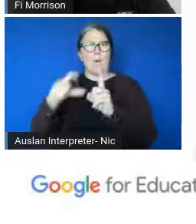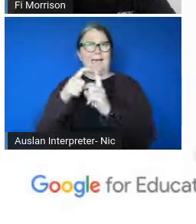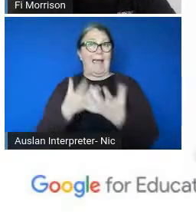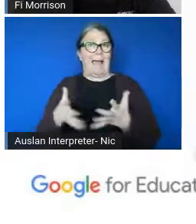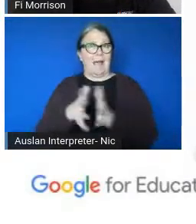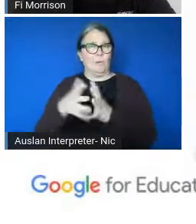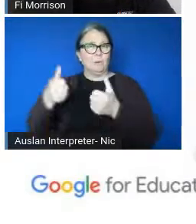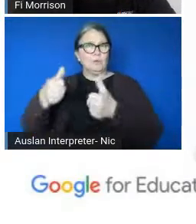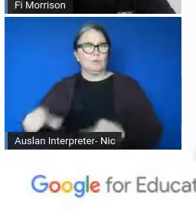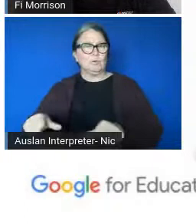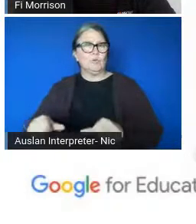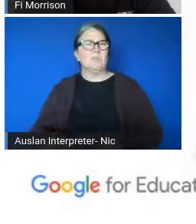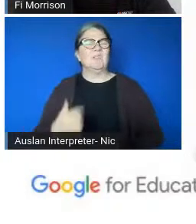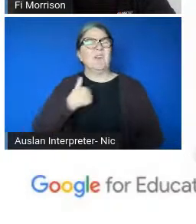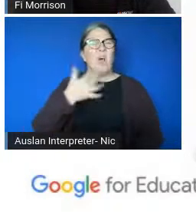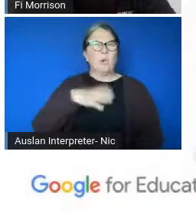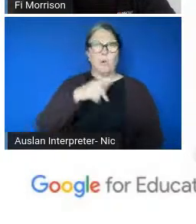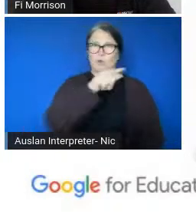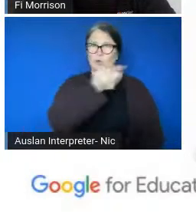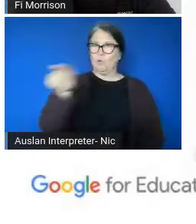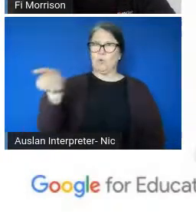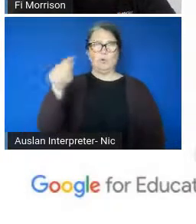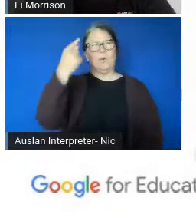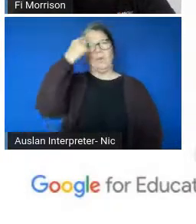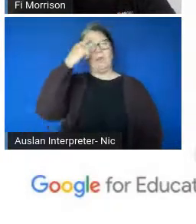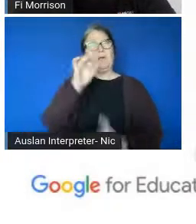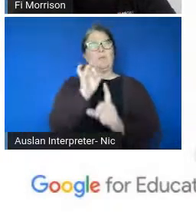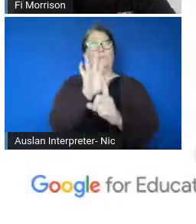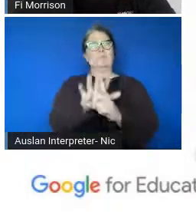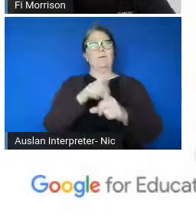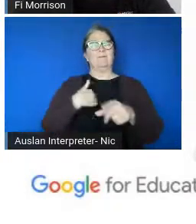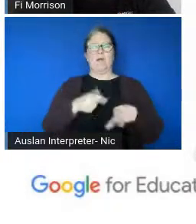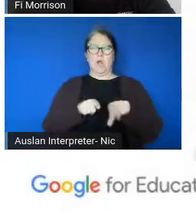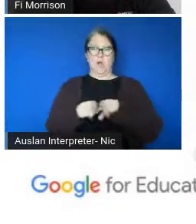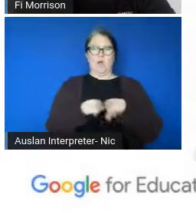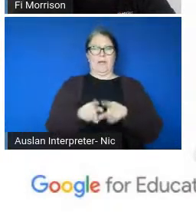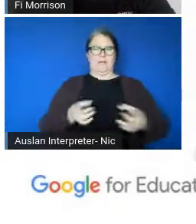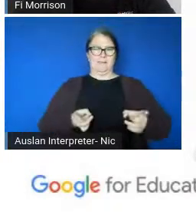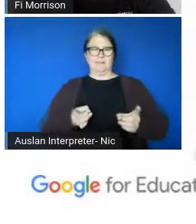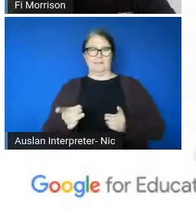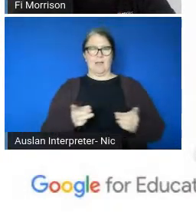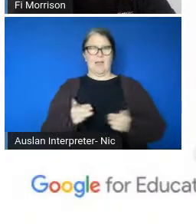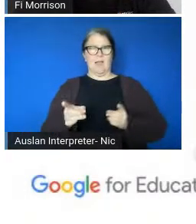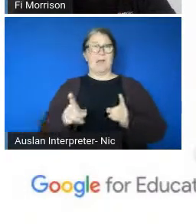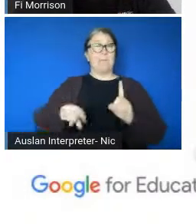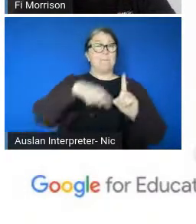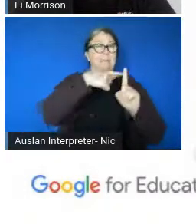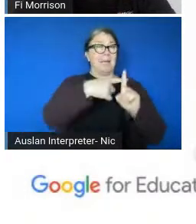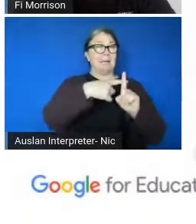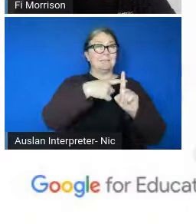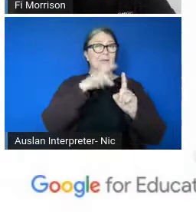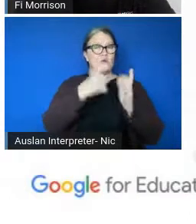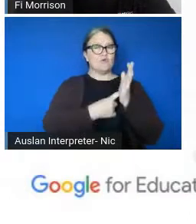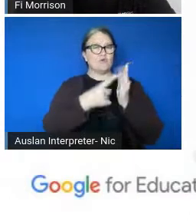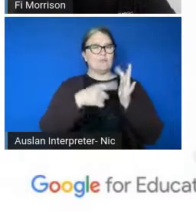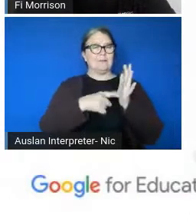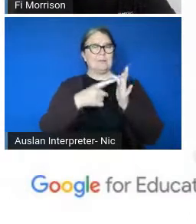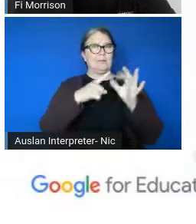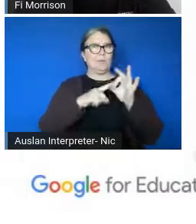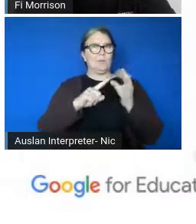think about yourselves as learning designers today, and we want you to think about critique. So critique is a key part of what we're going to be